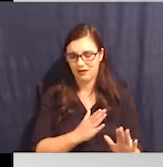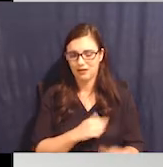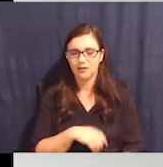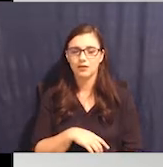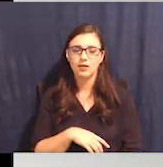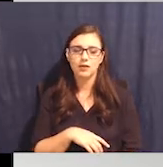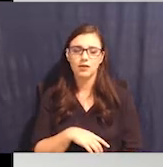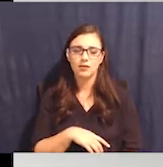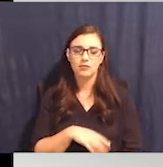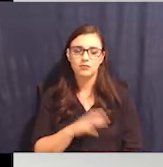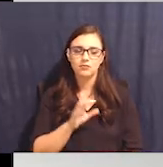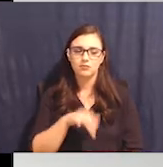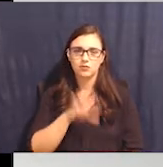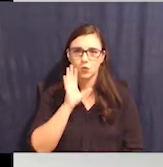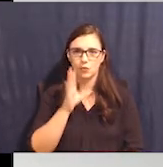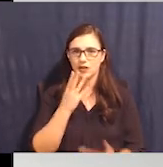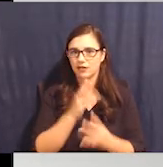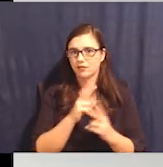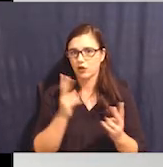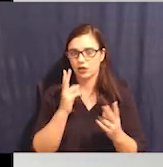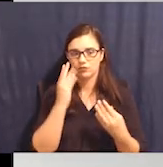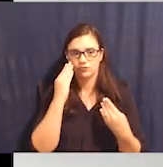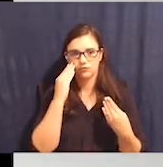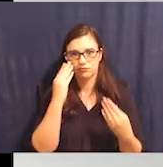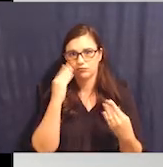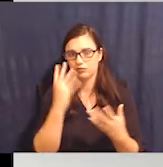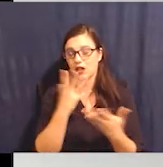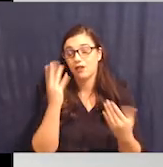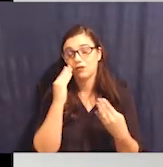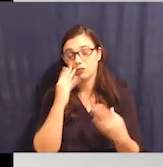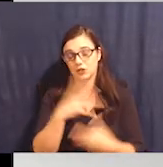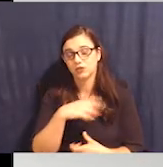planning. That'll be very informative.